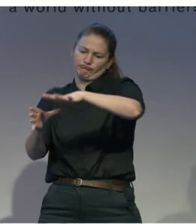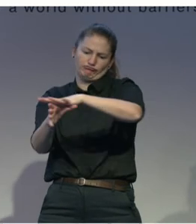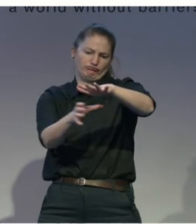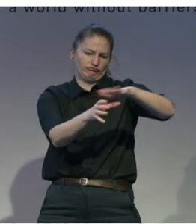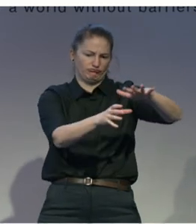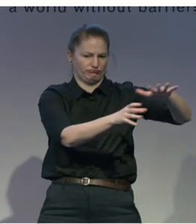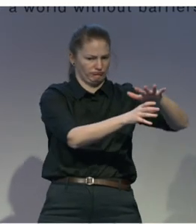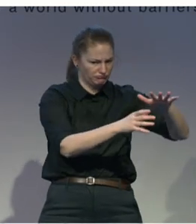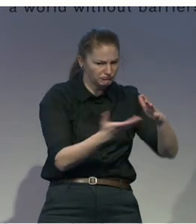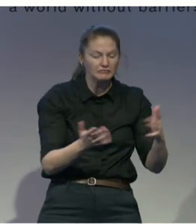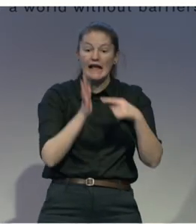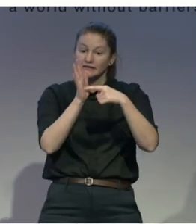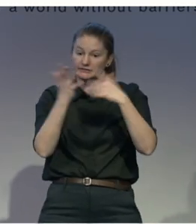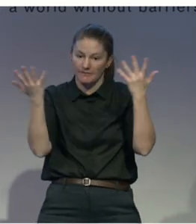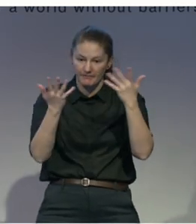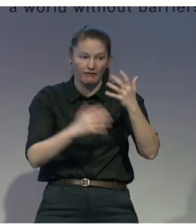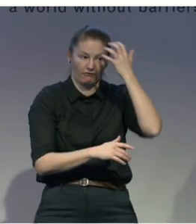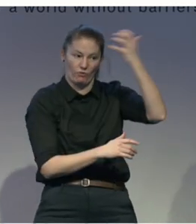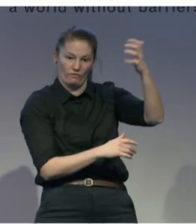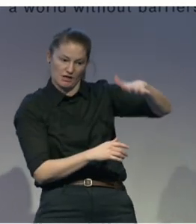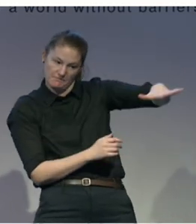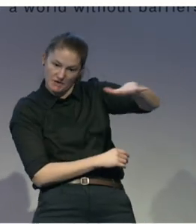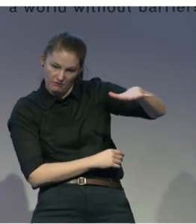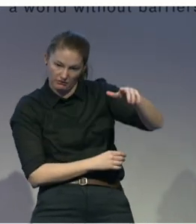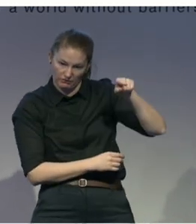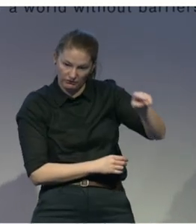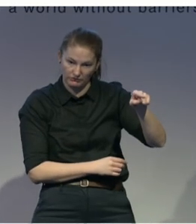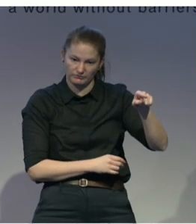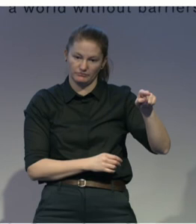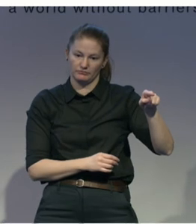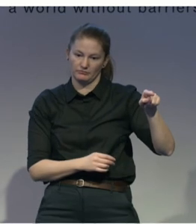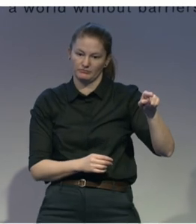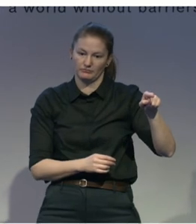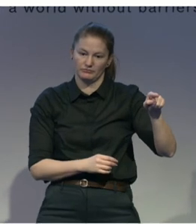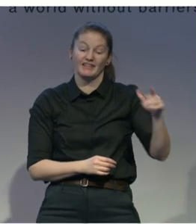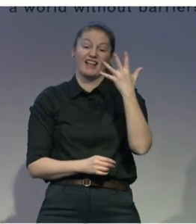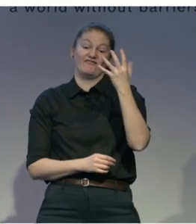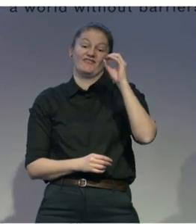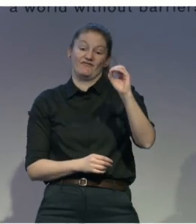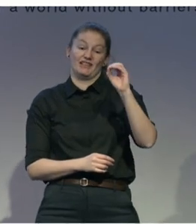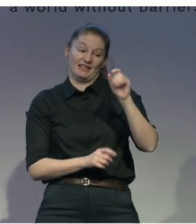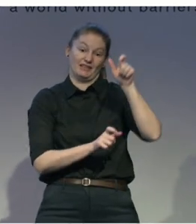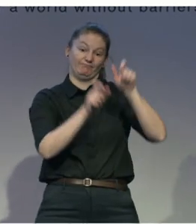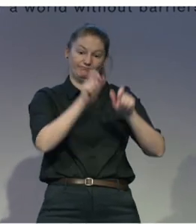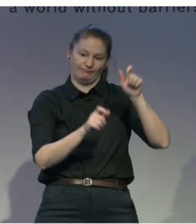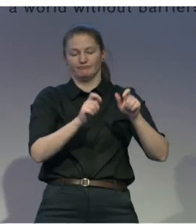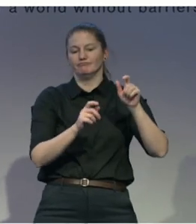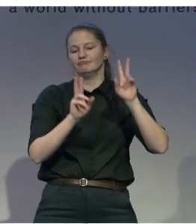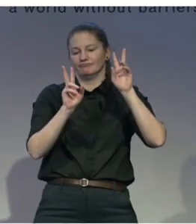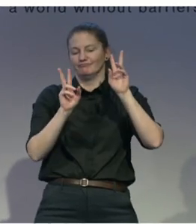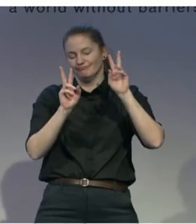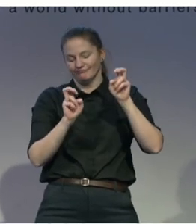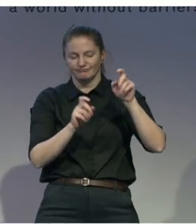government. 50 self-advocates from 7 countries participated in this event. The experience